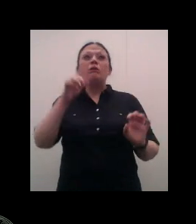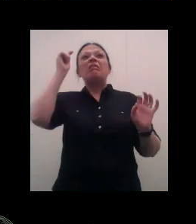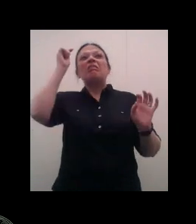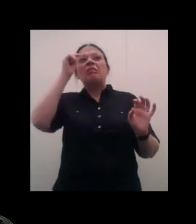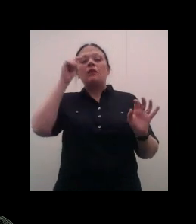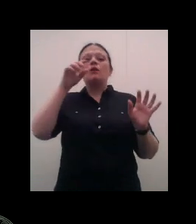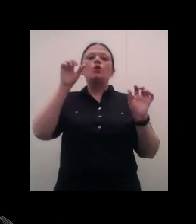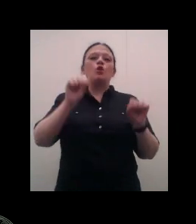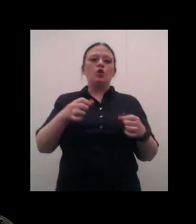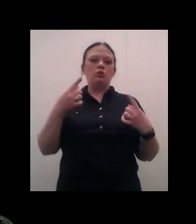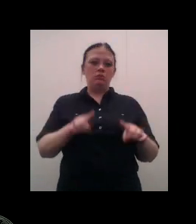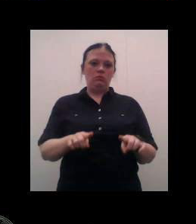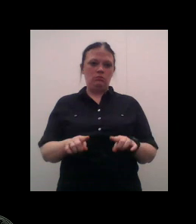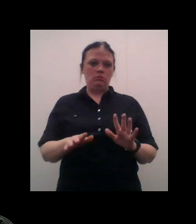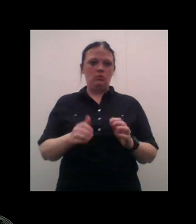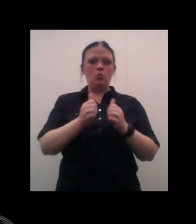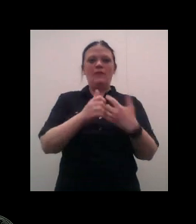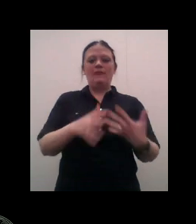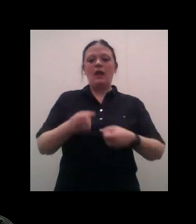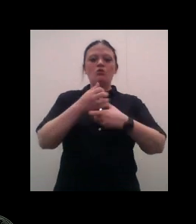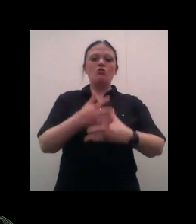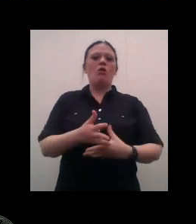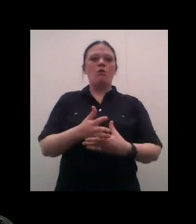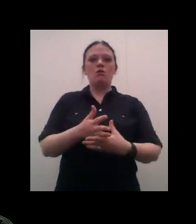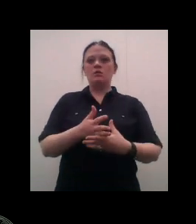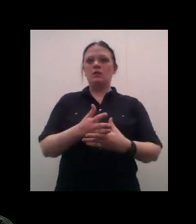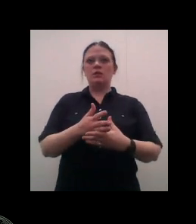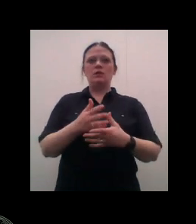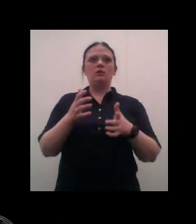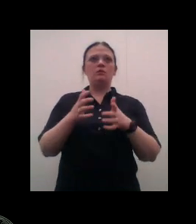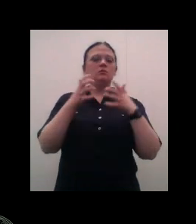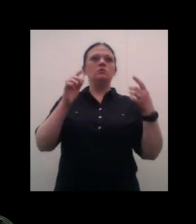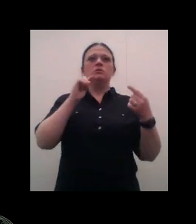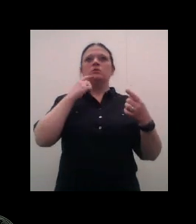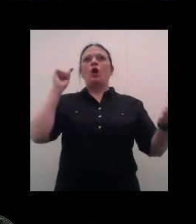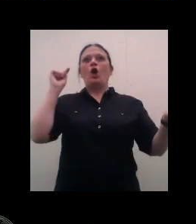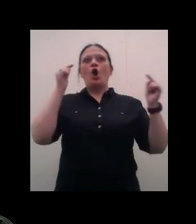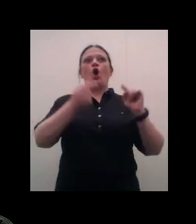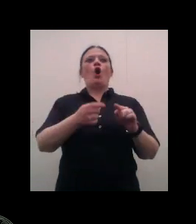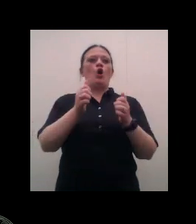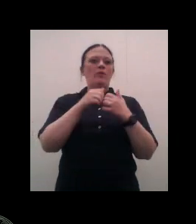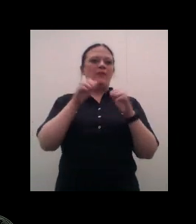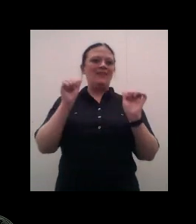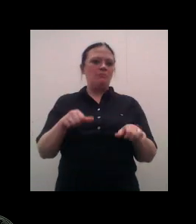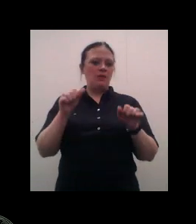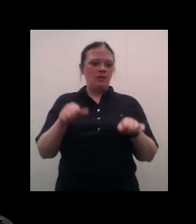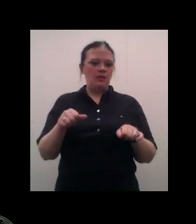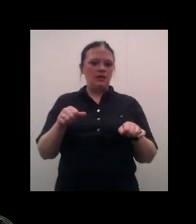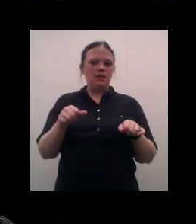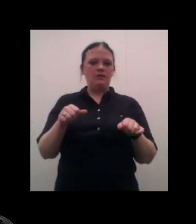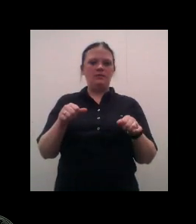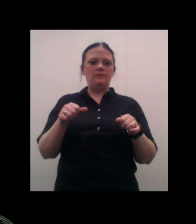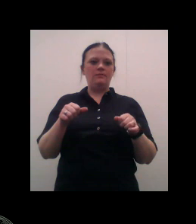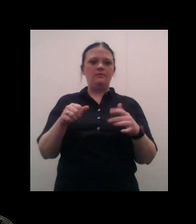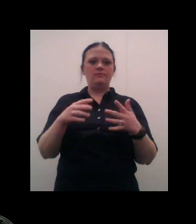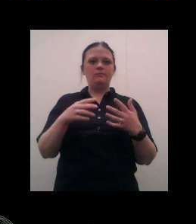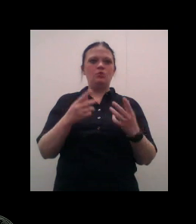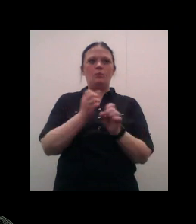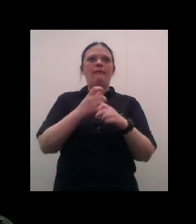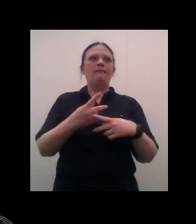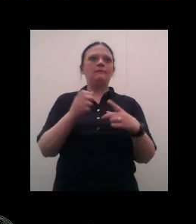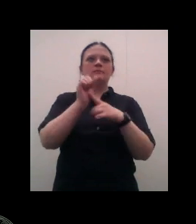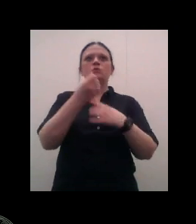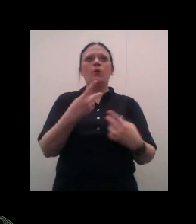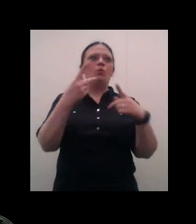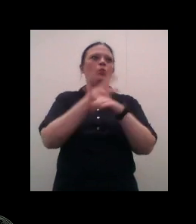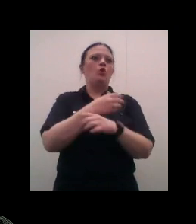done without causing tremendous harm to our ability to respond in a surge situation. Governor said no.